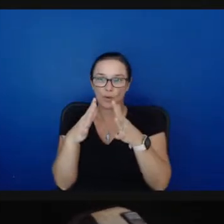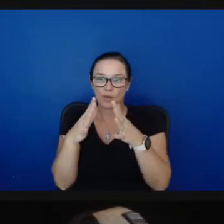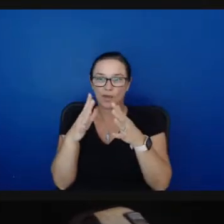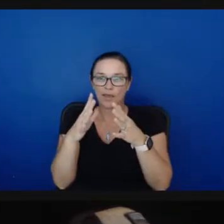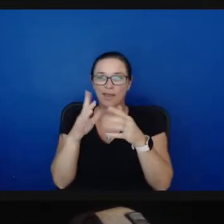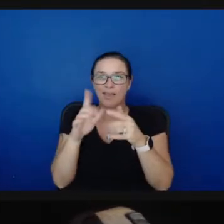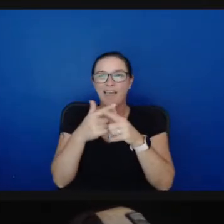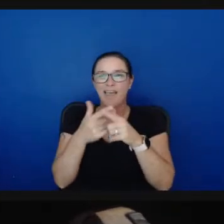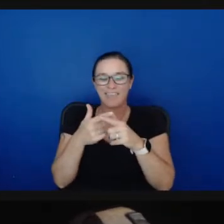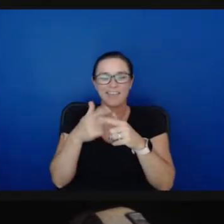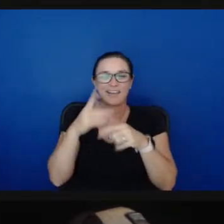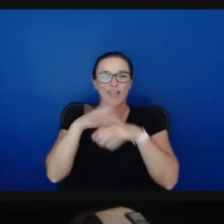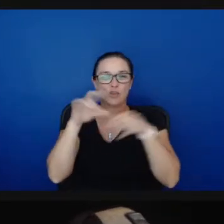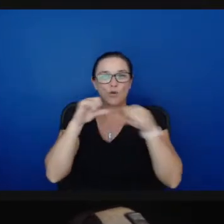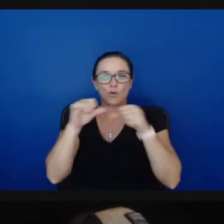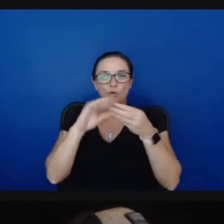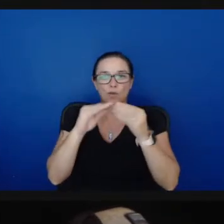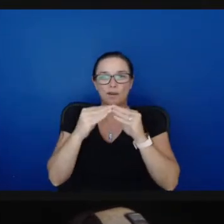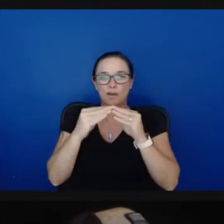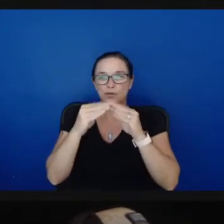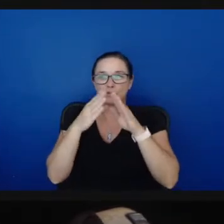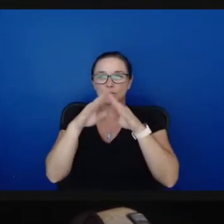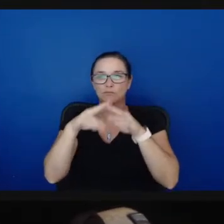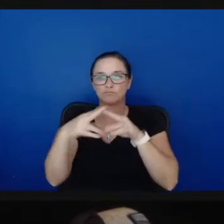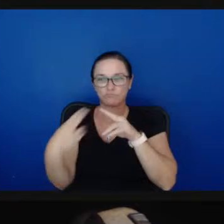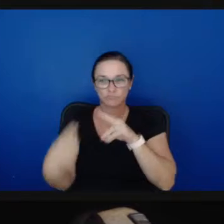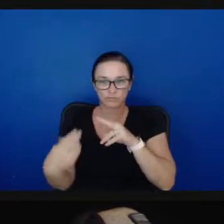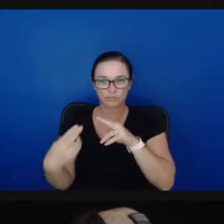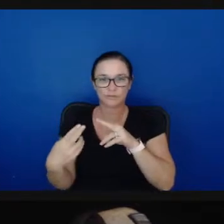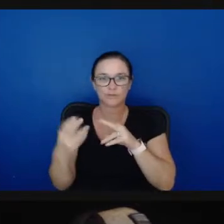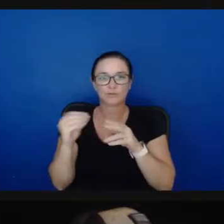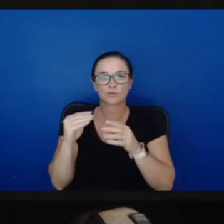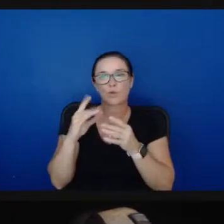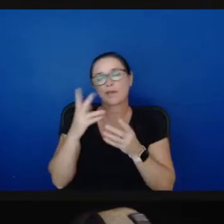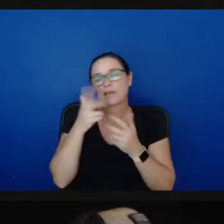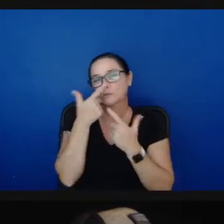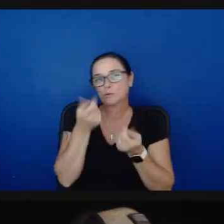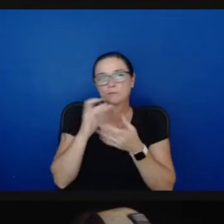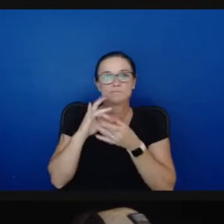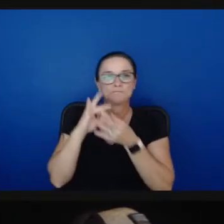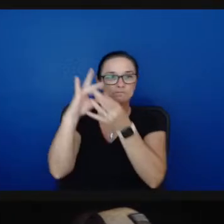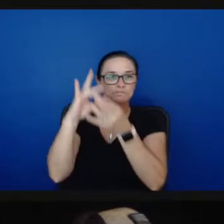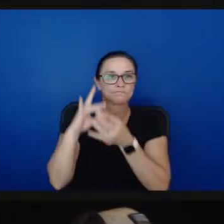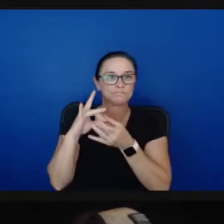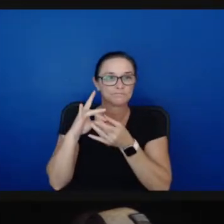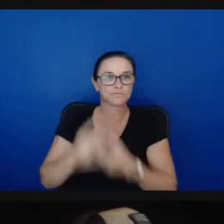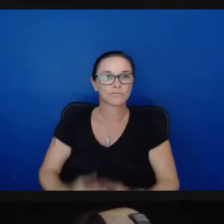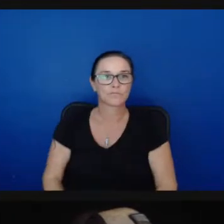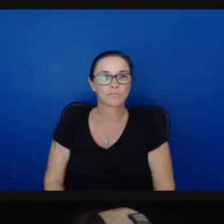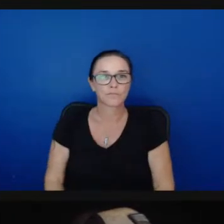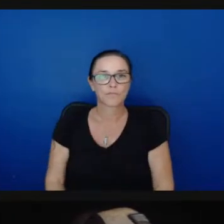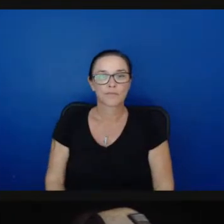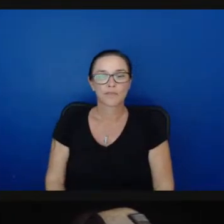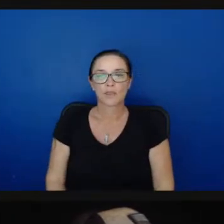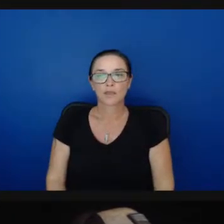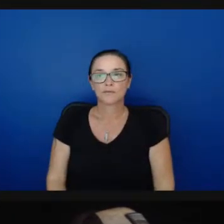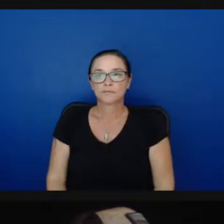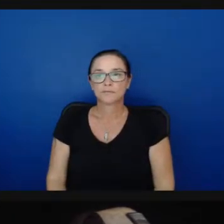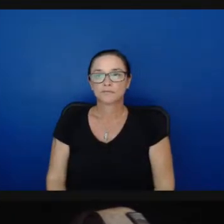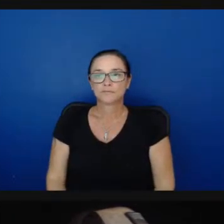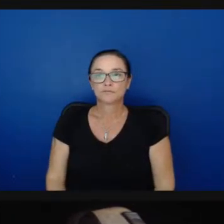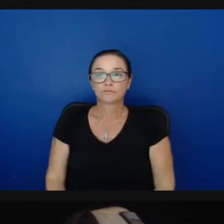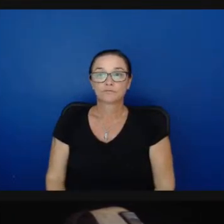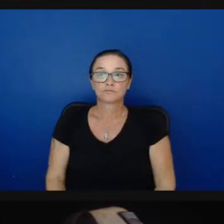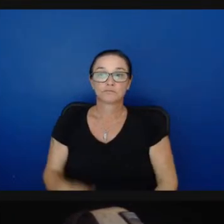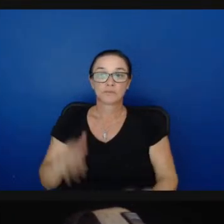earthquakes in the Southwest Rift as well. So interesting correlation there. Right? For comparison, there is